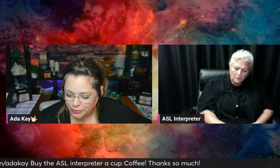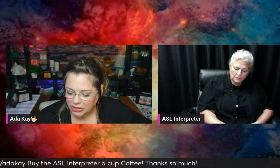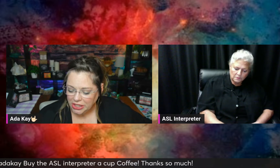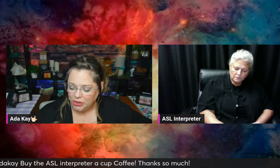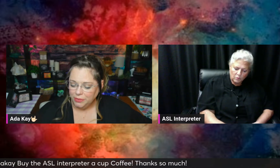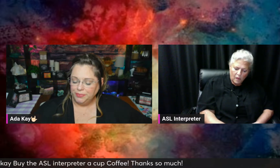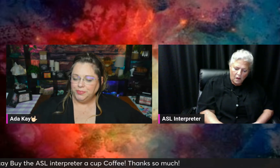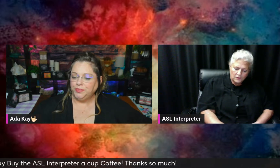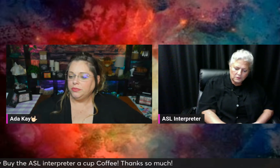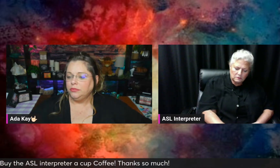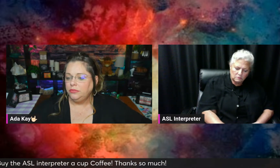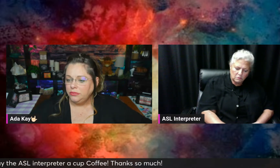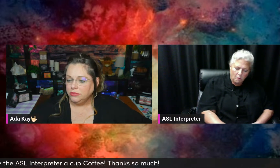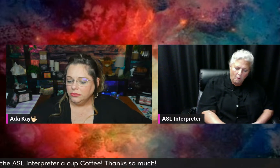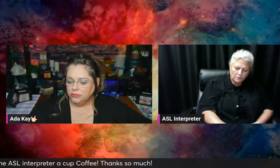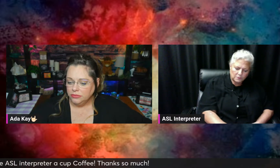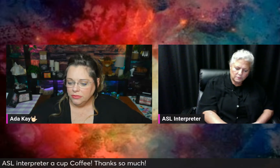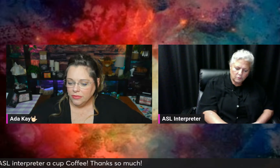Nope. Thank you.